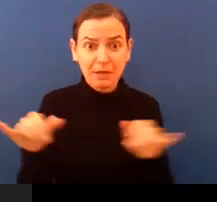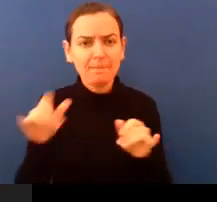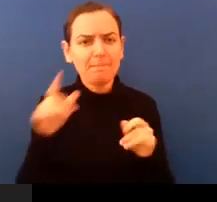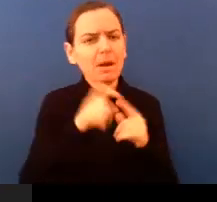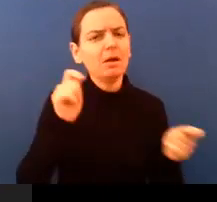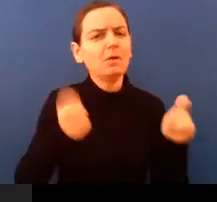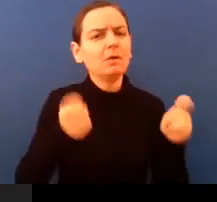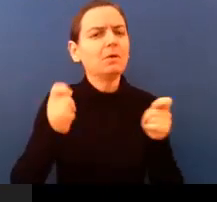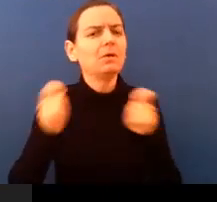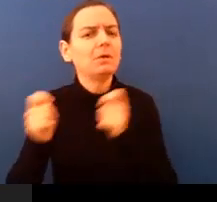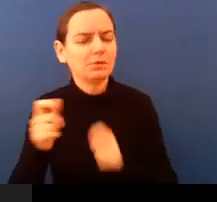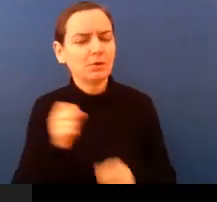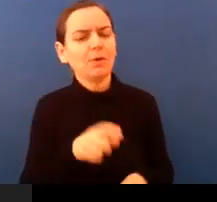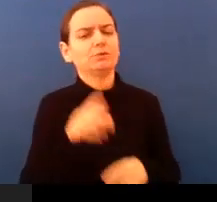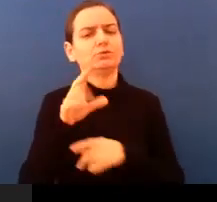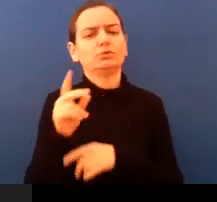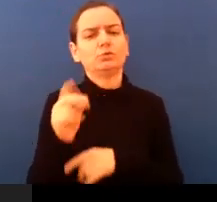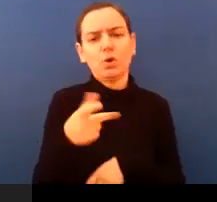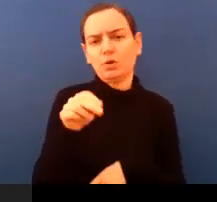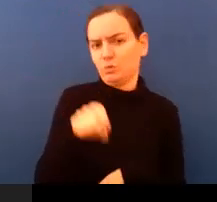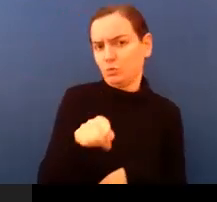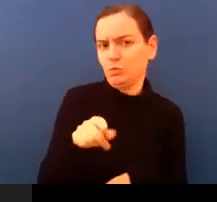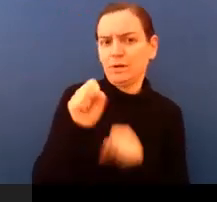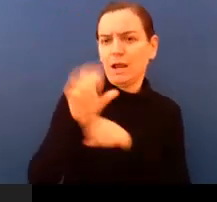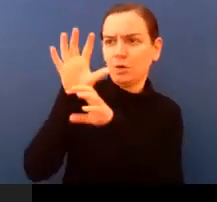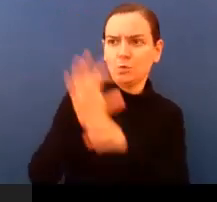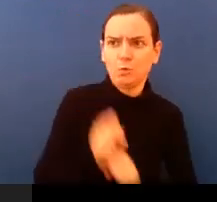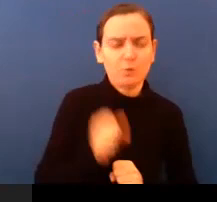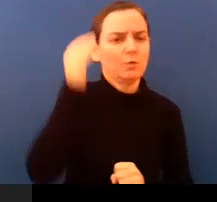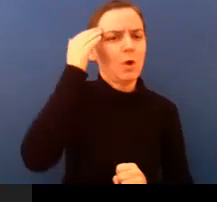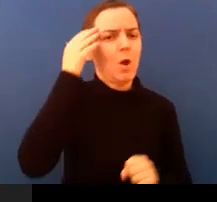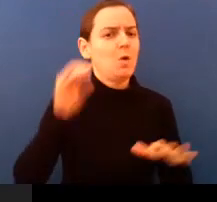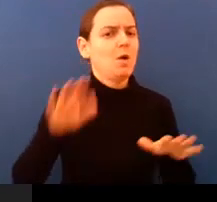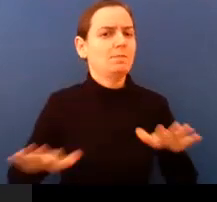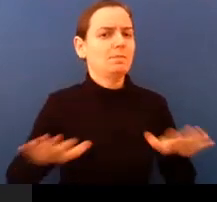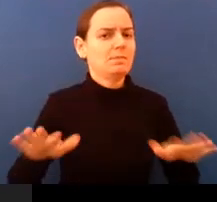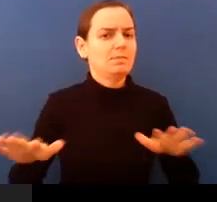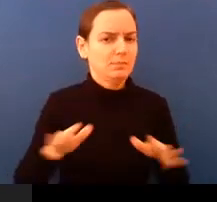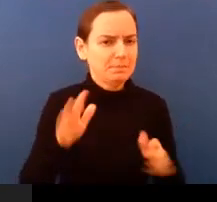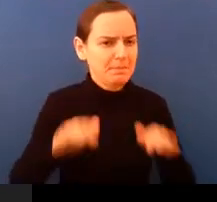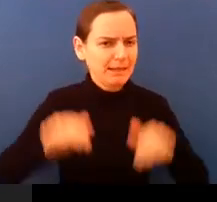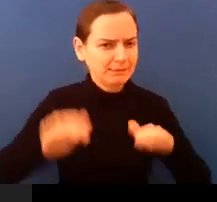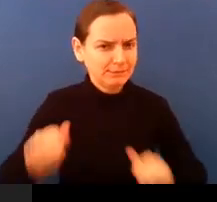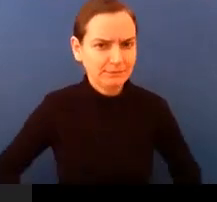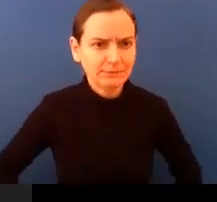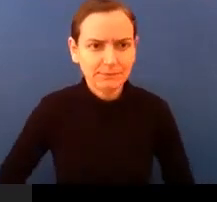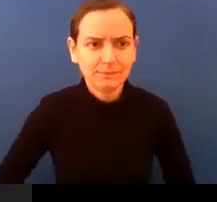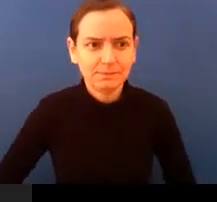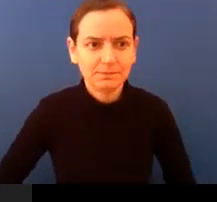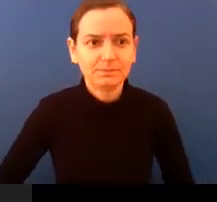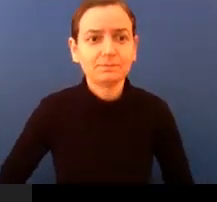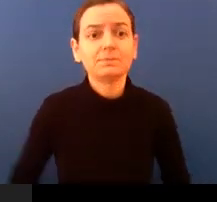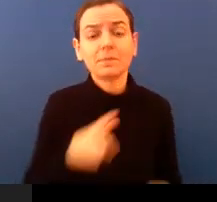You analyze an intersection to determine the correct time to cross. And you set